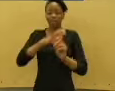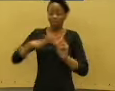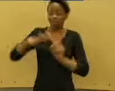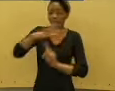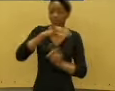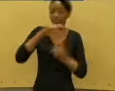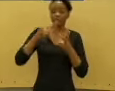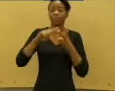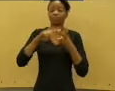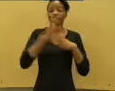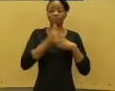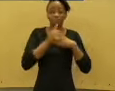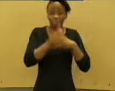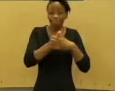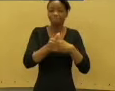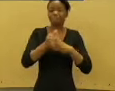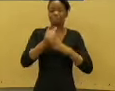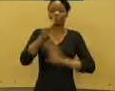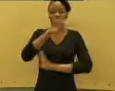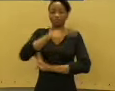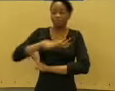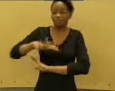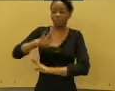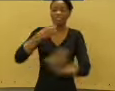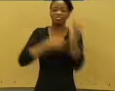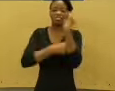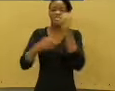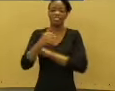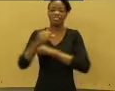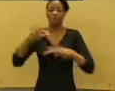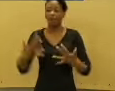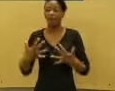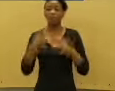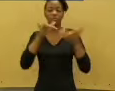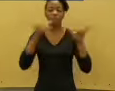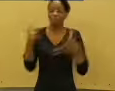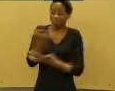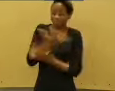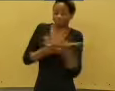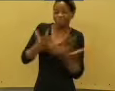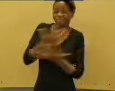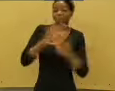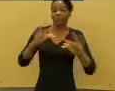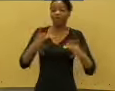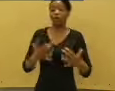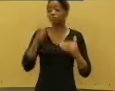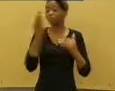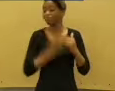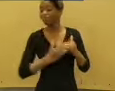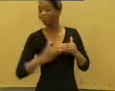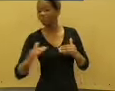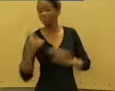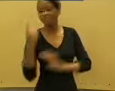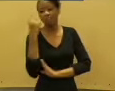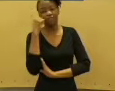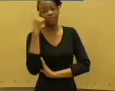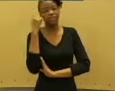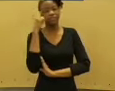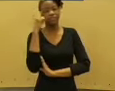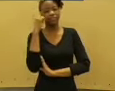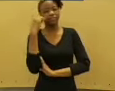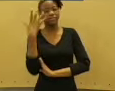to how the environment should be structured and how people should interact with each other. But I think going forward, if we want